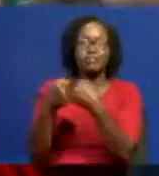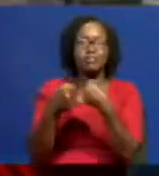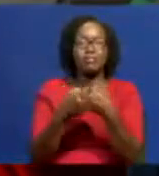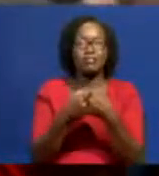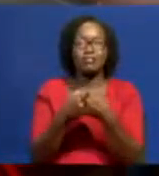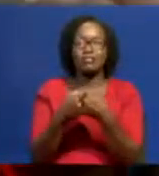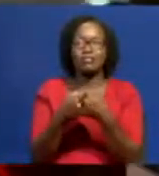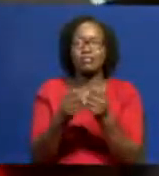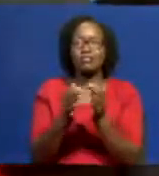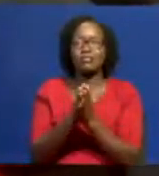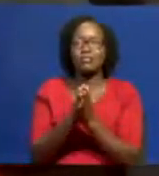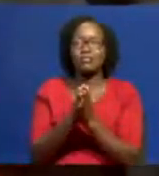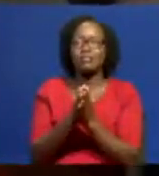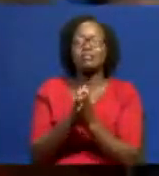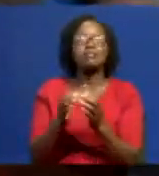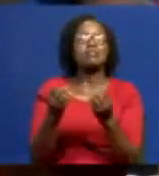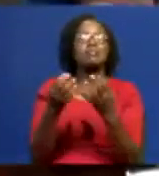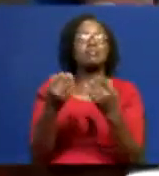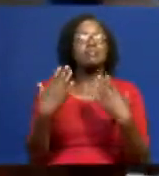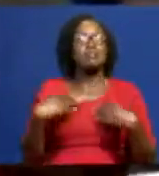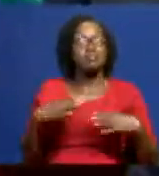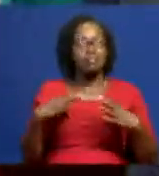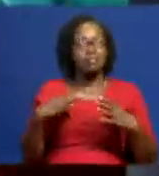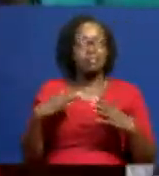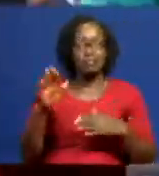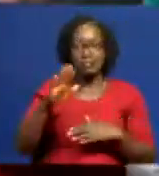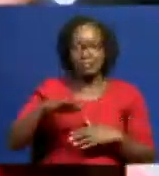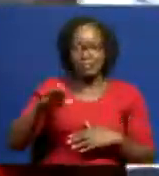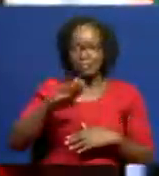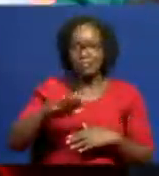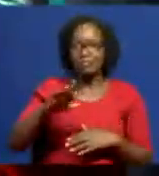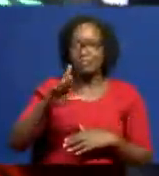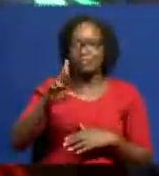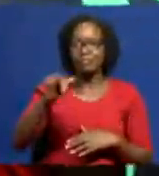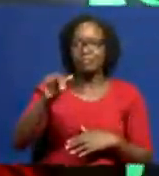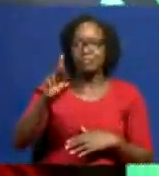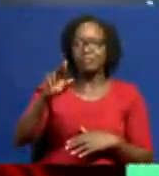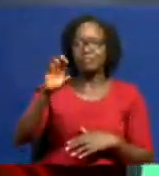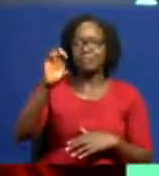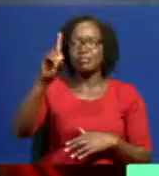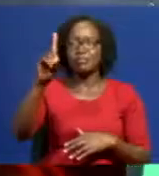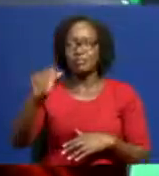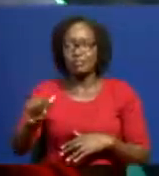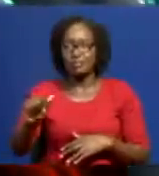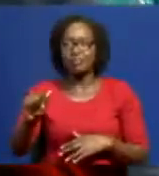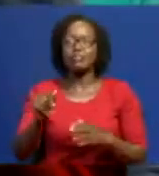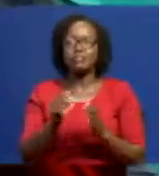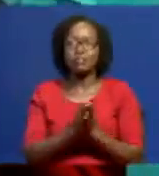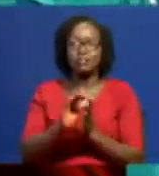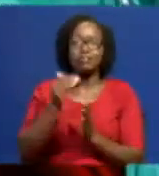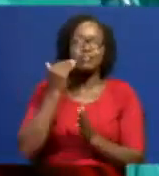match attracted a sizable crowd at the Nyilima grounds in Rarieda sub-county, Siaya